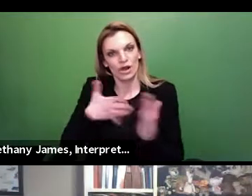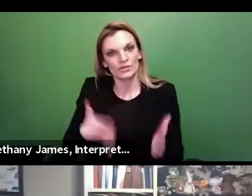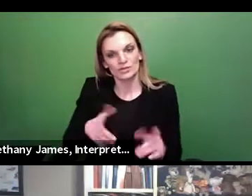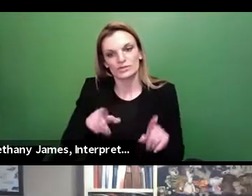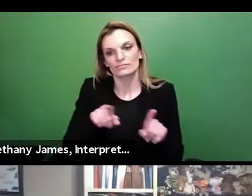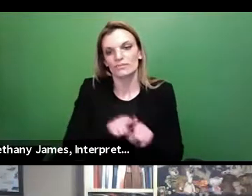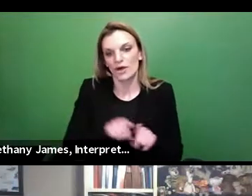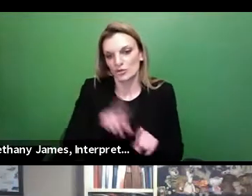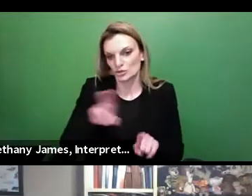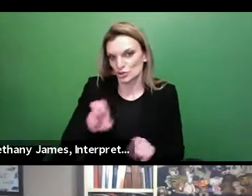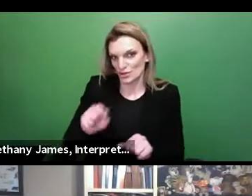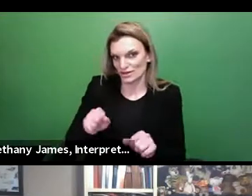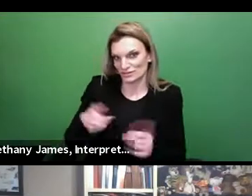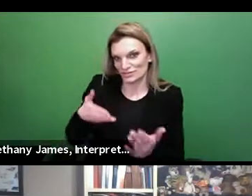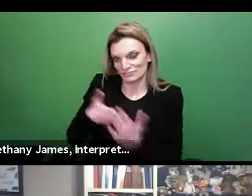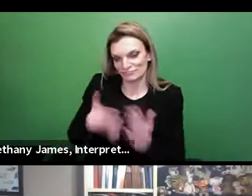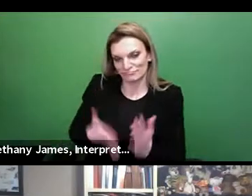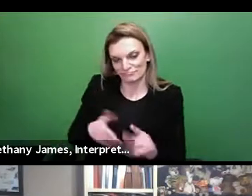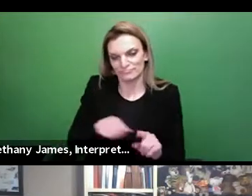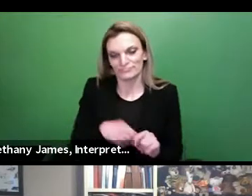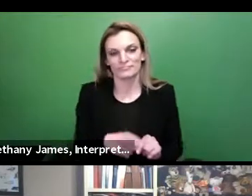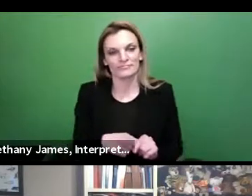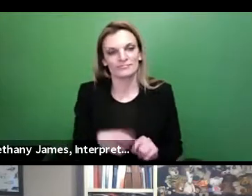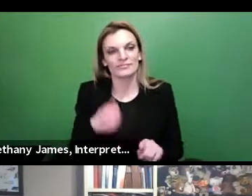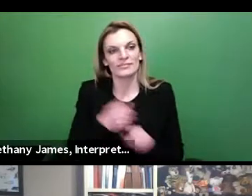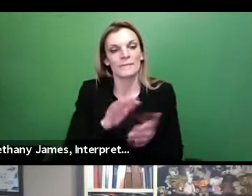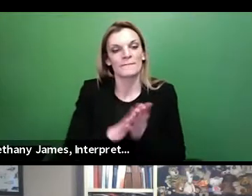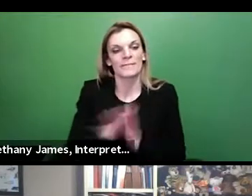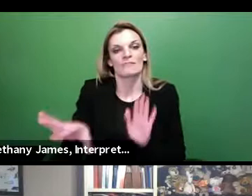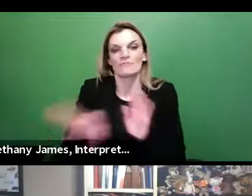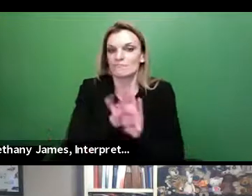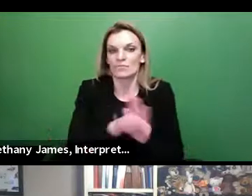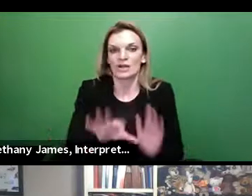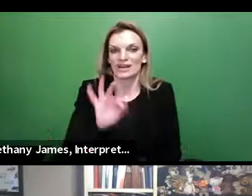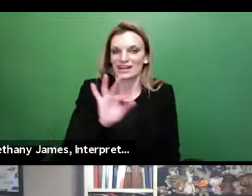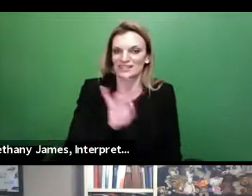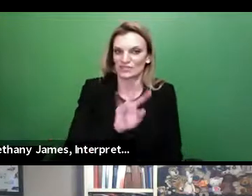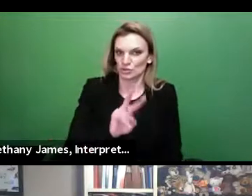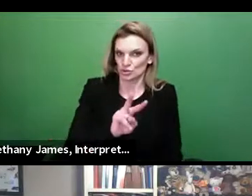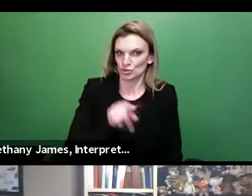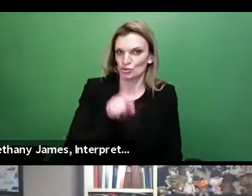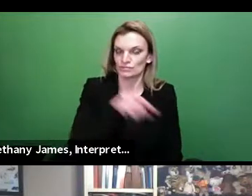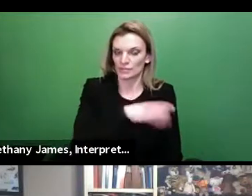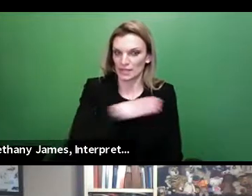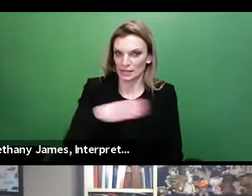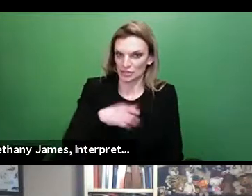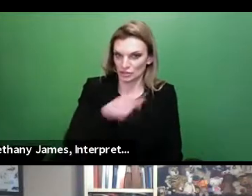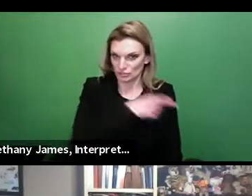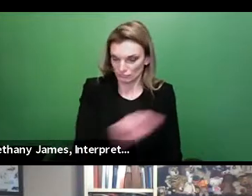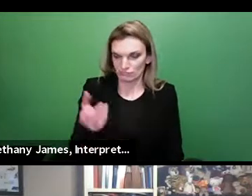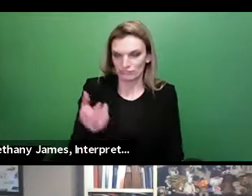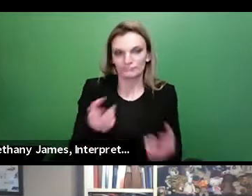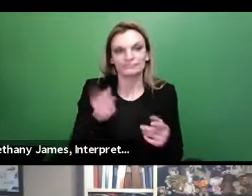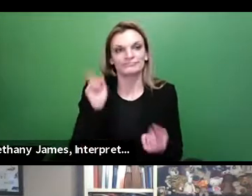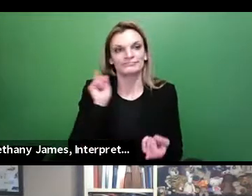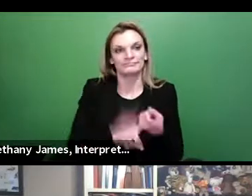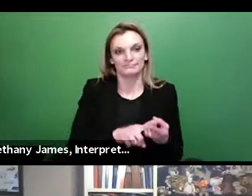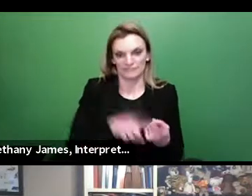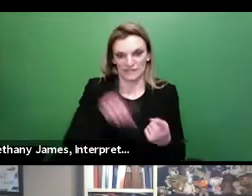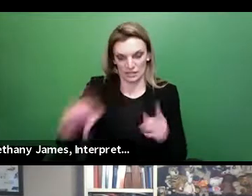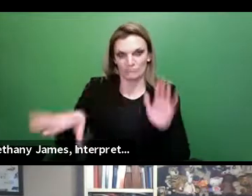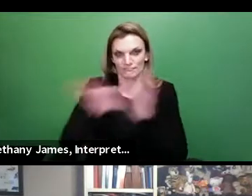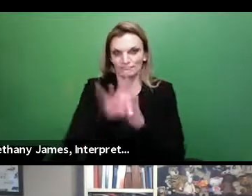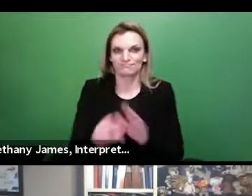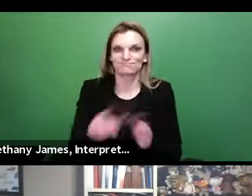practice. Judge Roberson was appointed to the Michigan Civil Rights Commission in 1972, where he served until Governor William Milliken appointed him to the